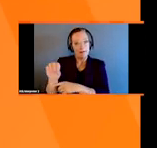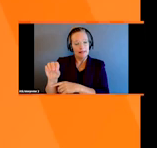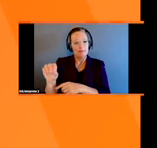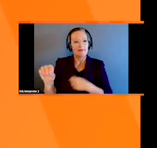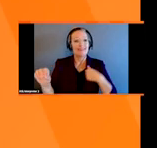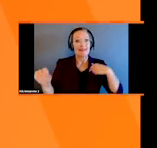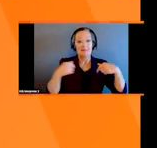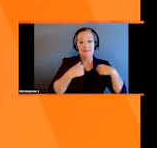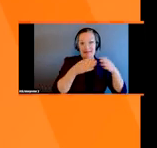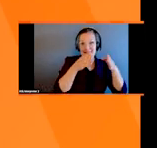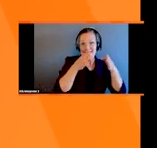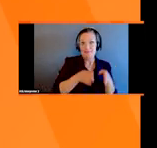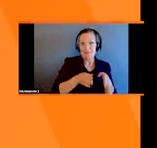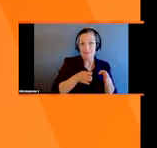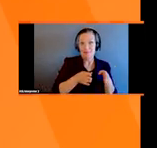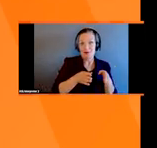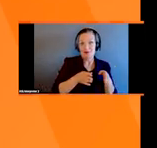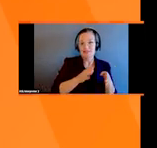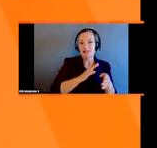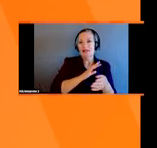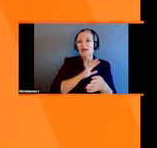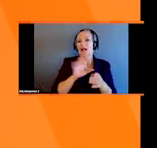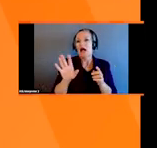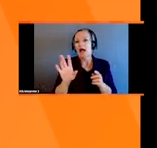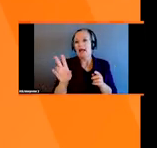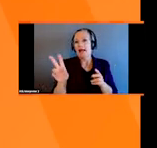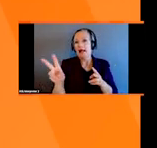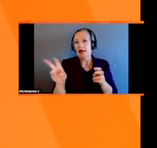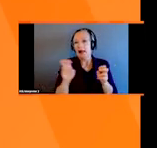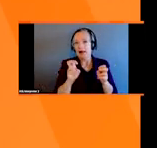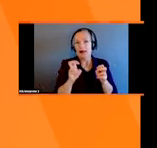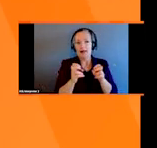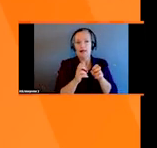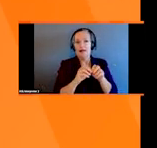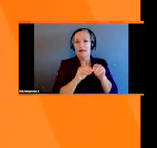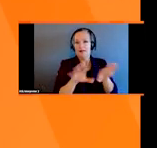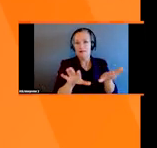it, and reshare it through your personal account. So it hits both networks.